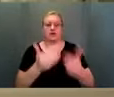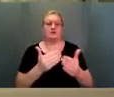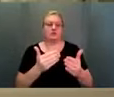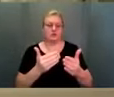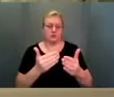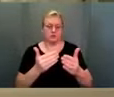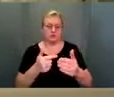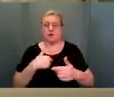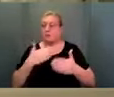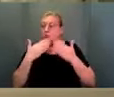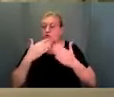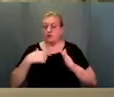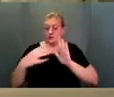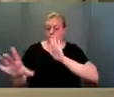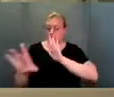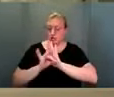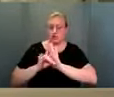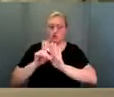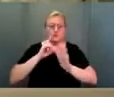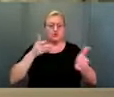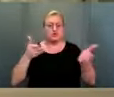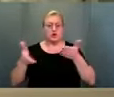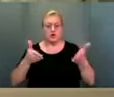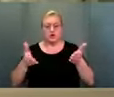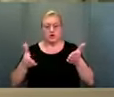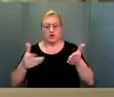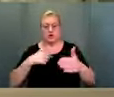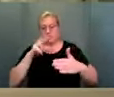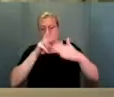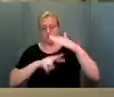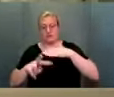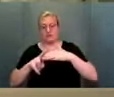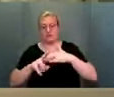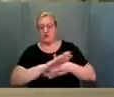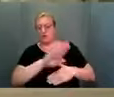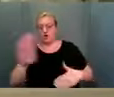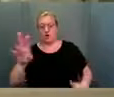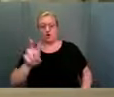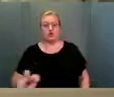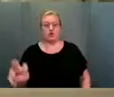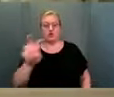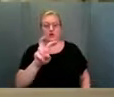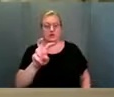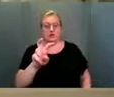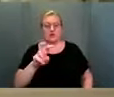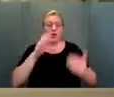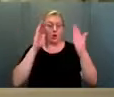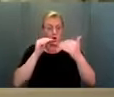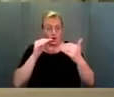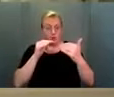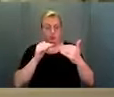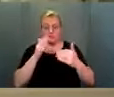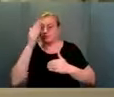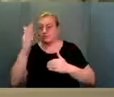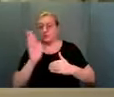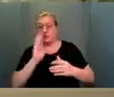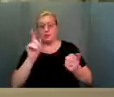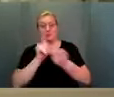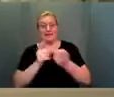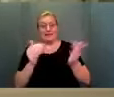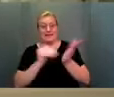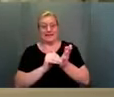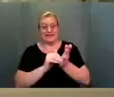I was chosen to serve. And I look forward to your journey in hopes that one day we'll meet again and